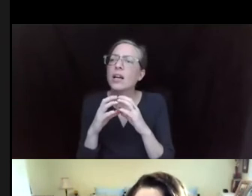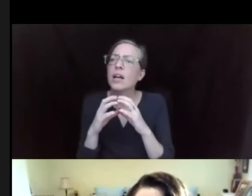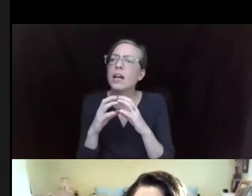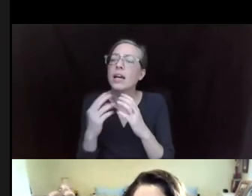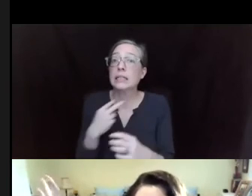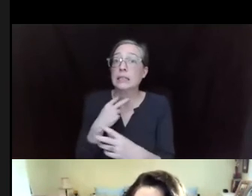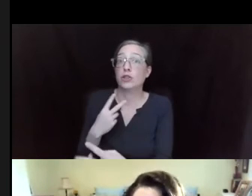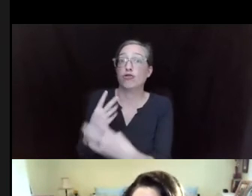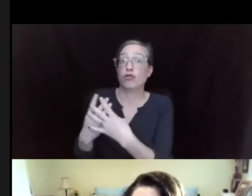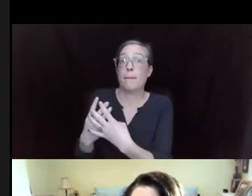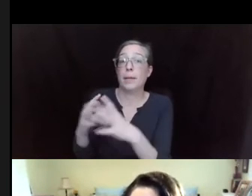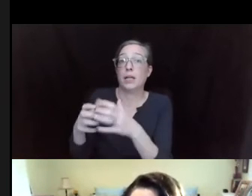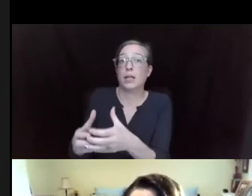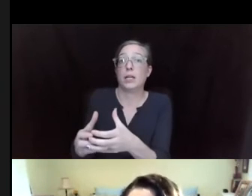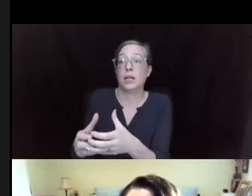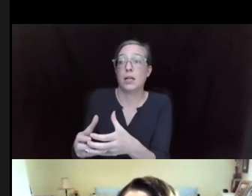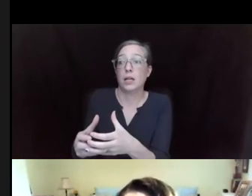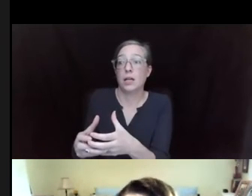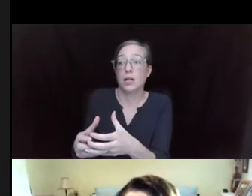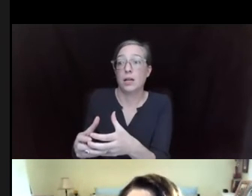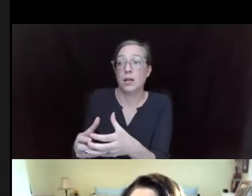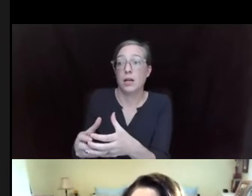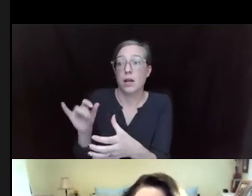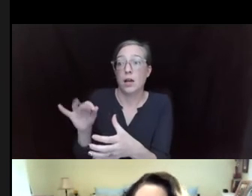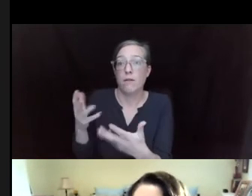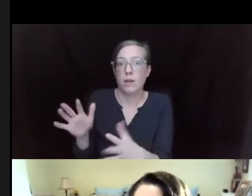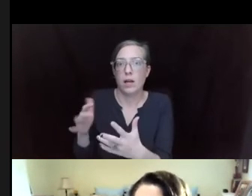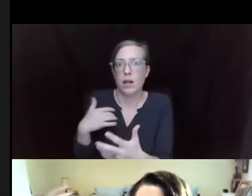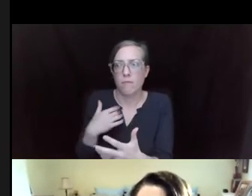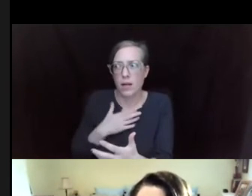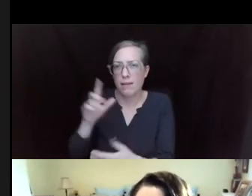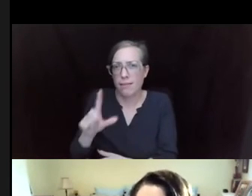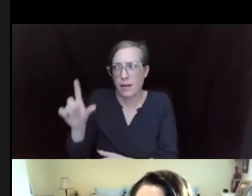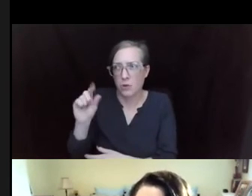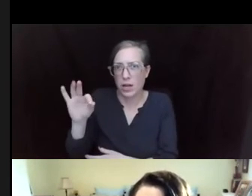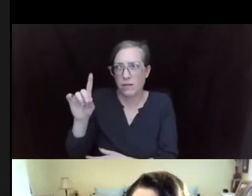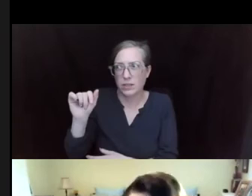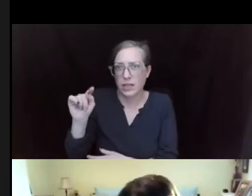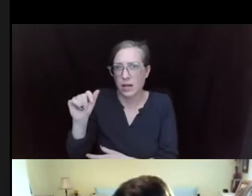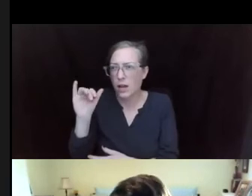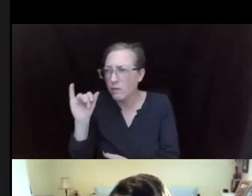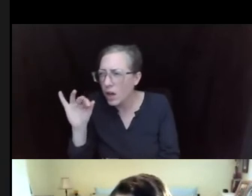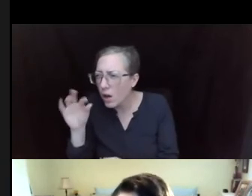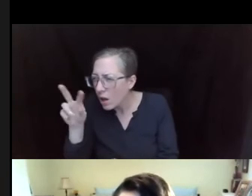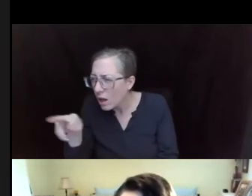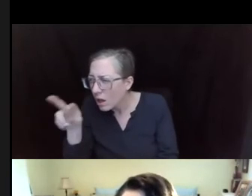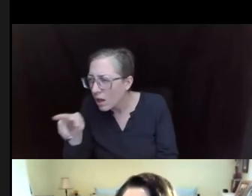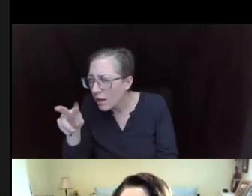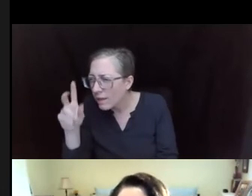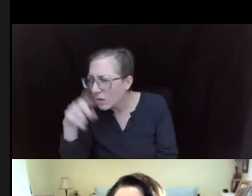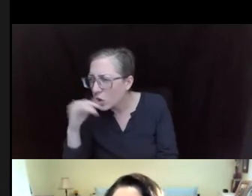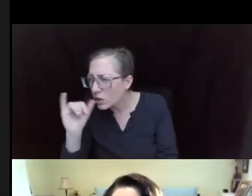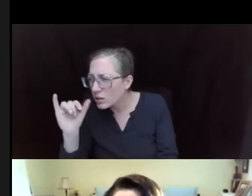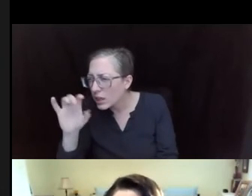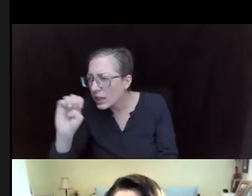have my library of data, ooh, that looks like E. coli. And if it's trapping at 700 volts and I see my data, oh, that